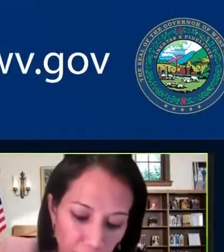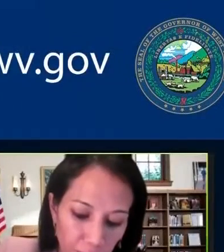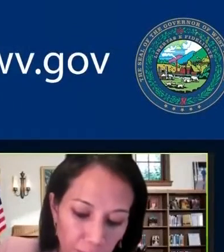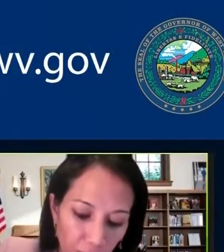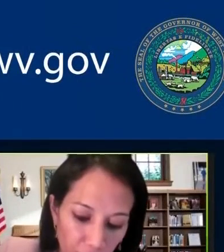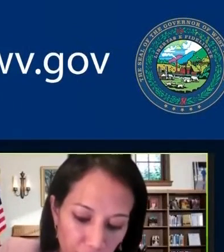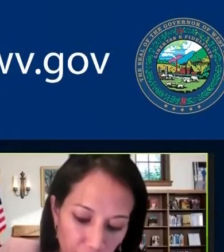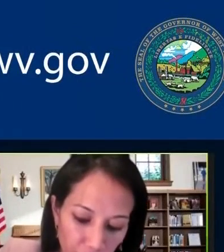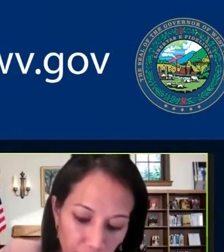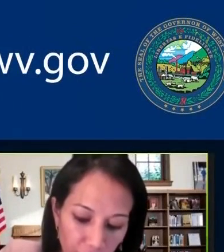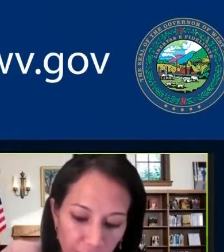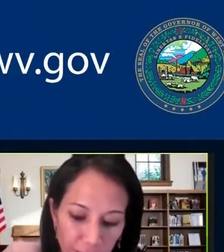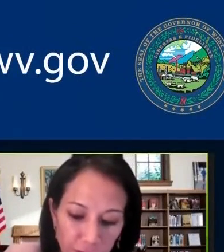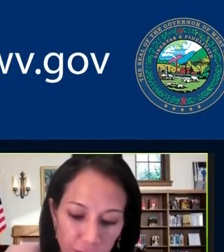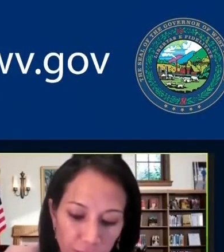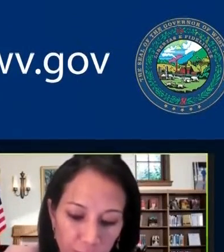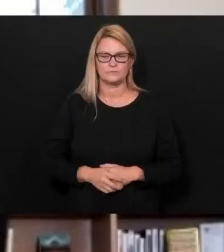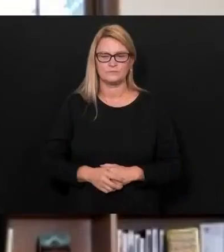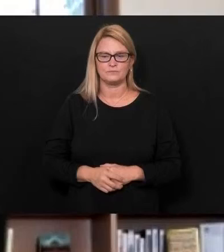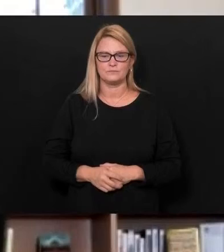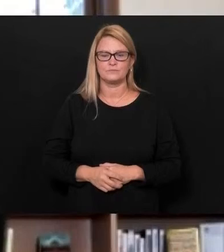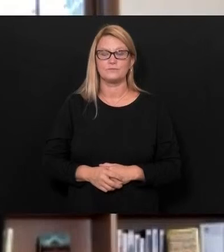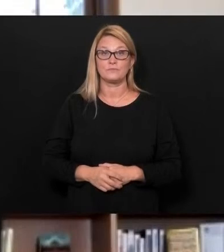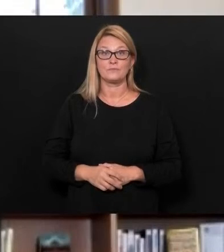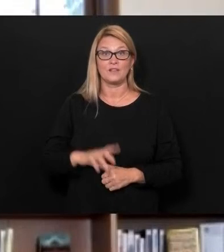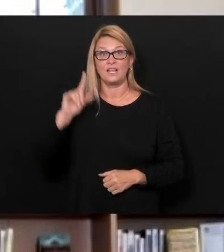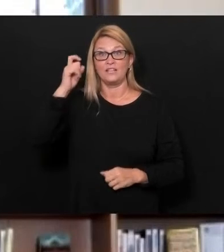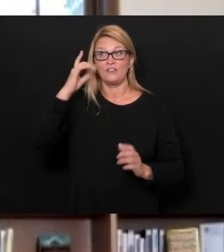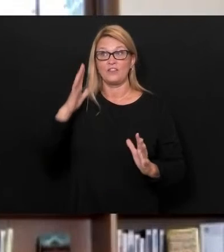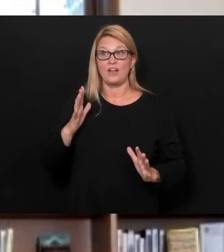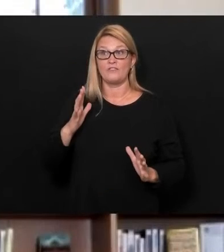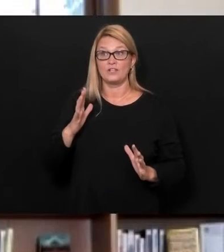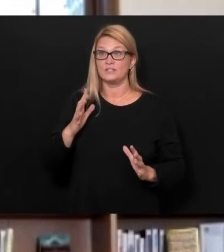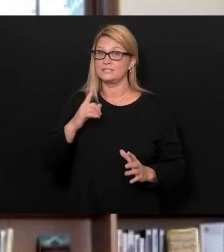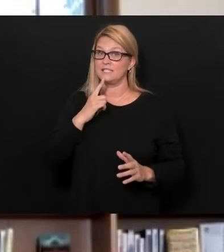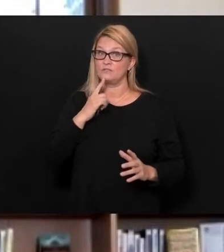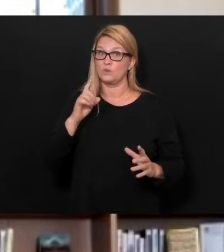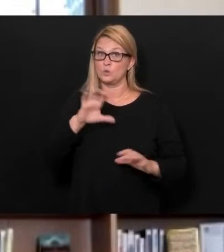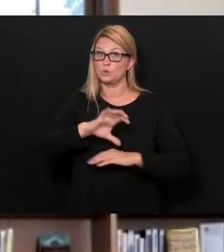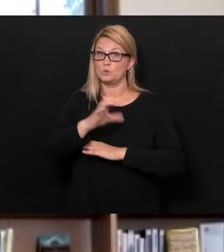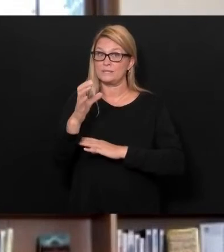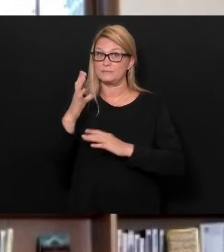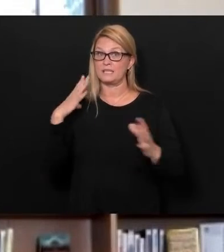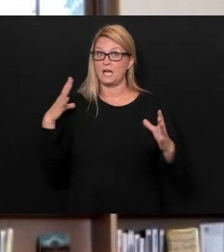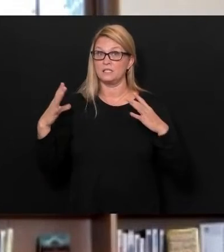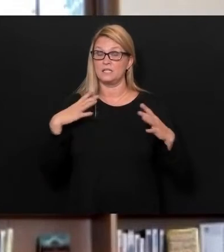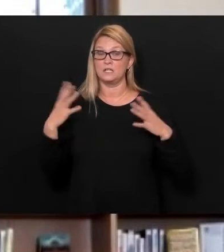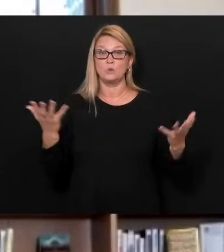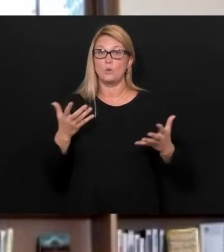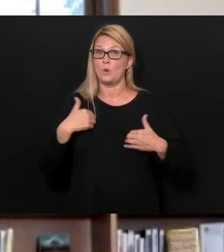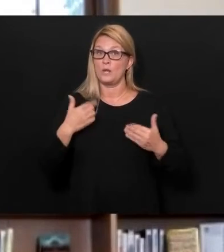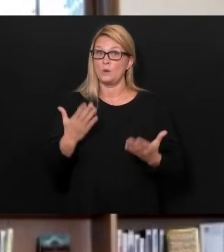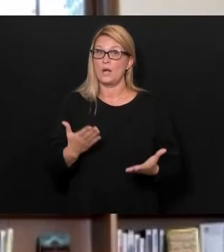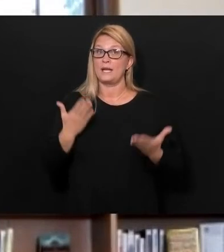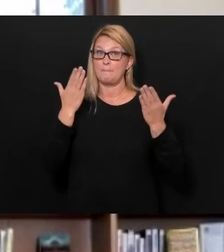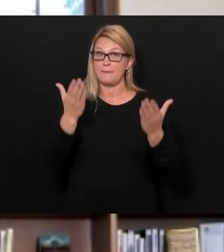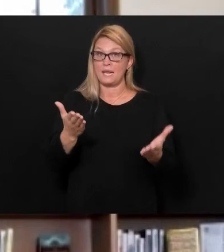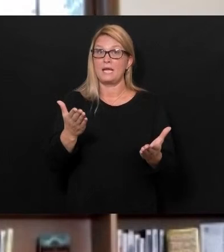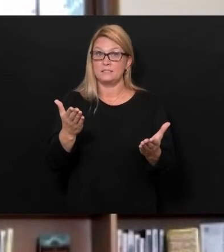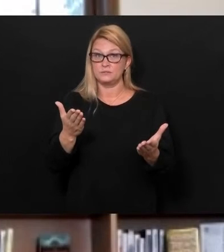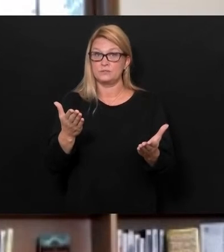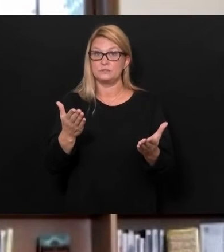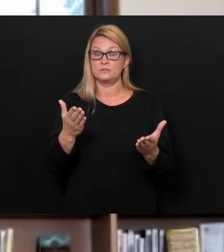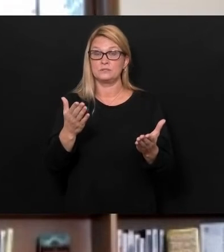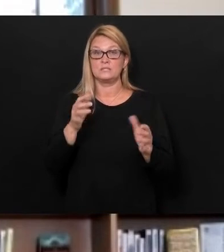Governor. Paul, the governor answered pretty much for the Christmas holidays what we would recommend for, you